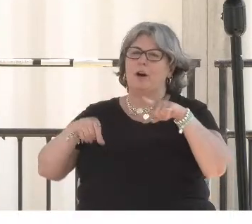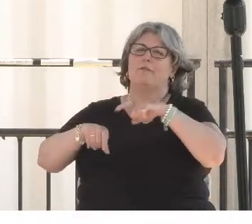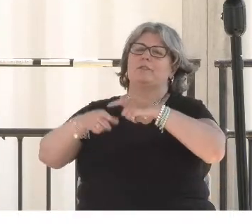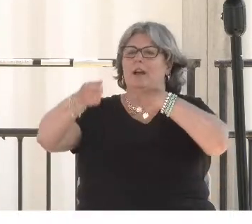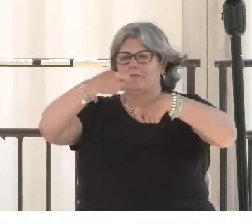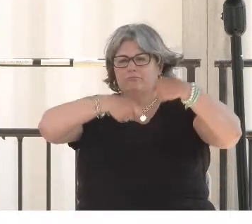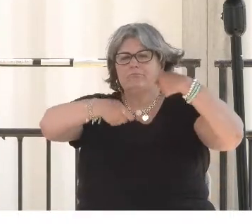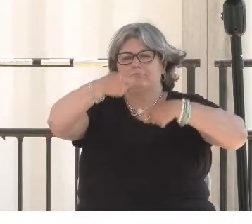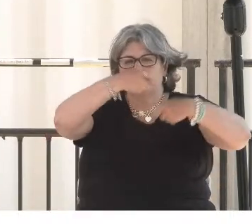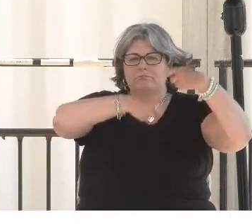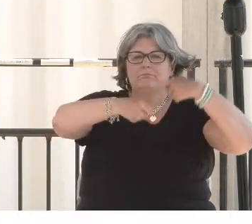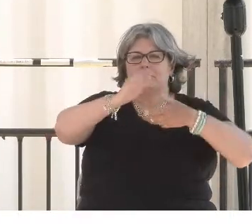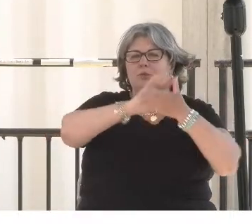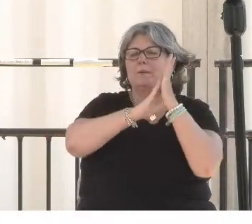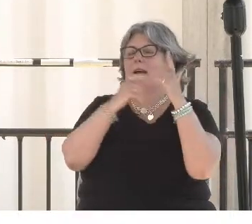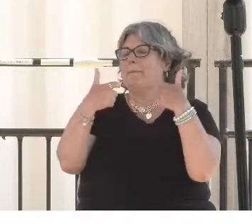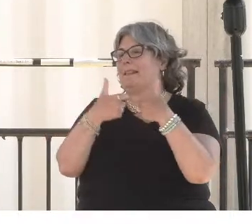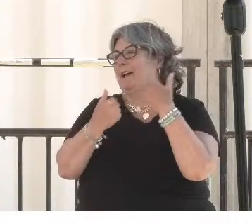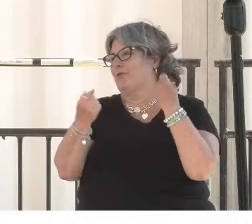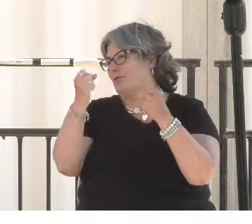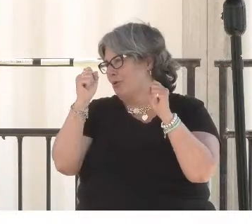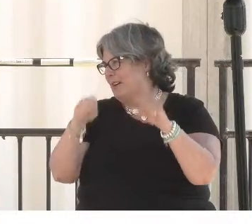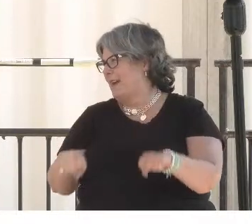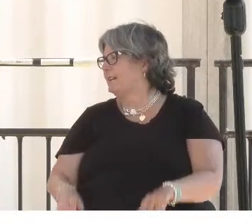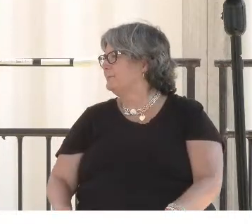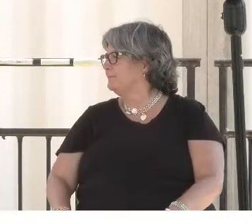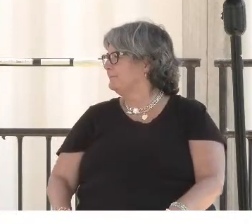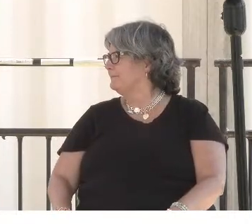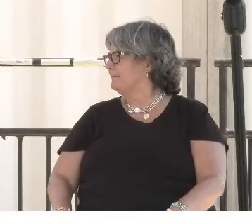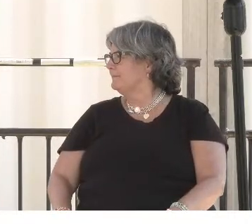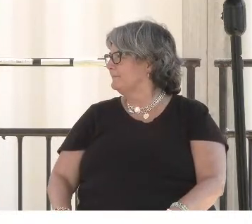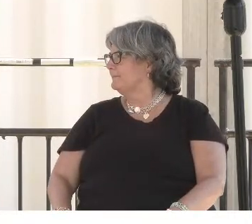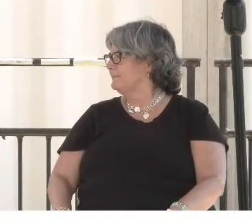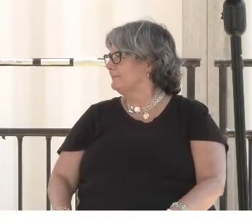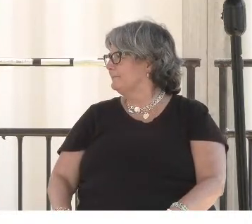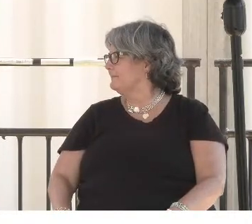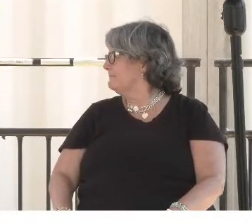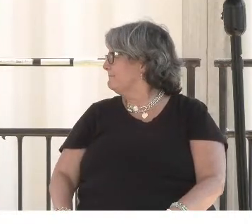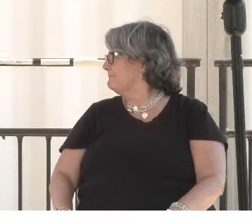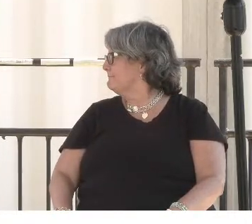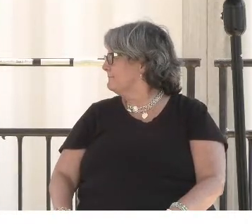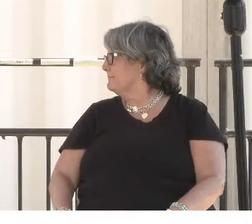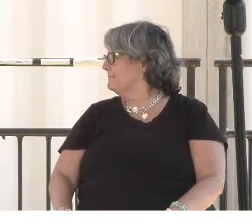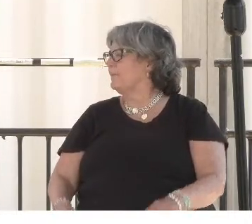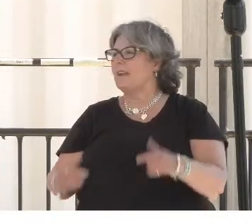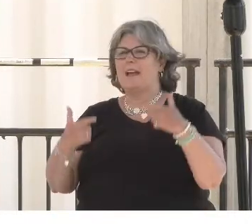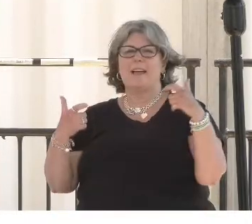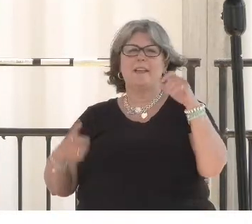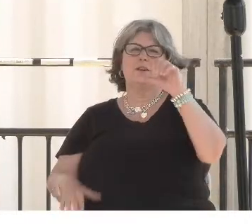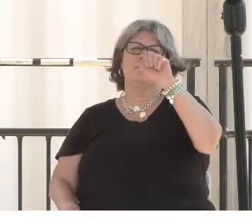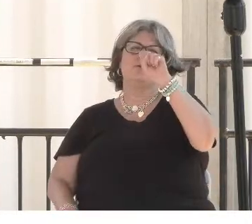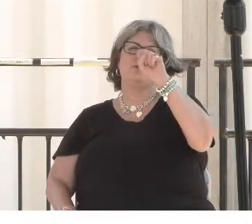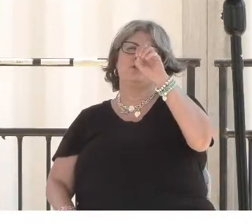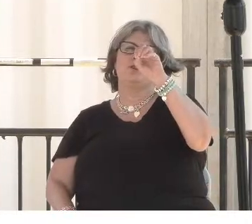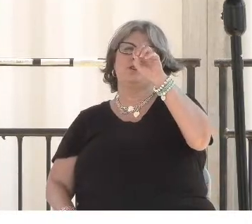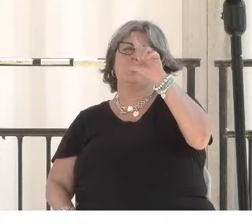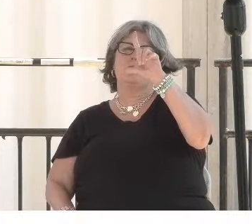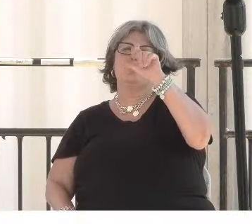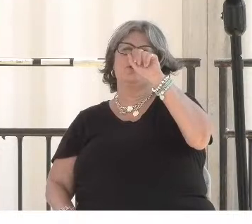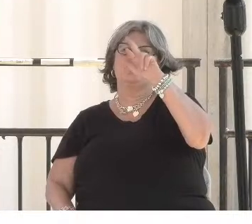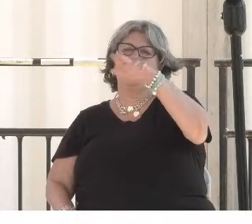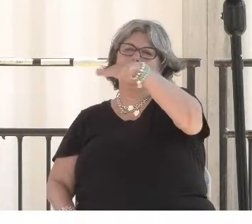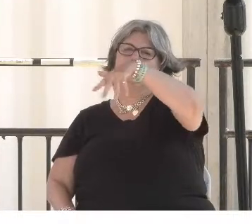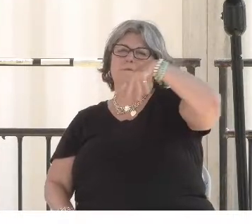be converted to an electric truck. We also have on our ranch, on top of our buildings, we have a huge solar array, and I look forward to